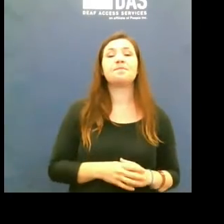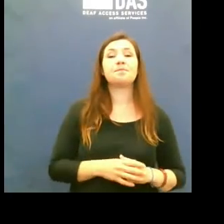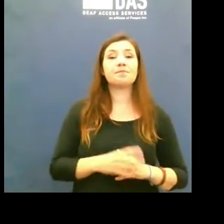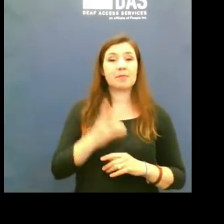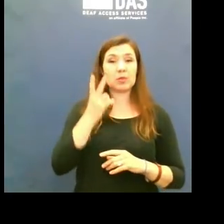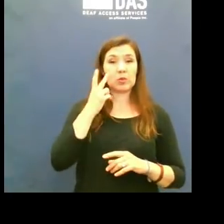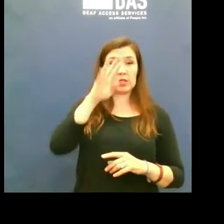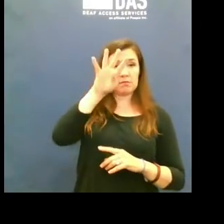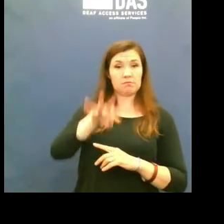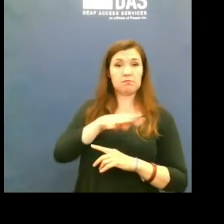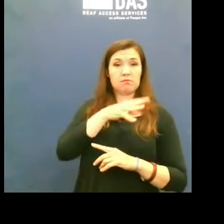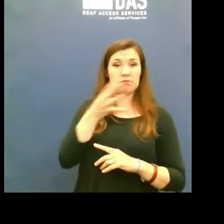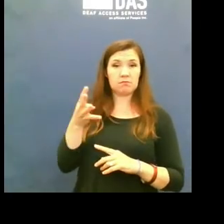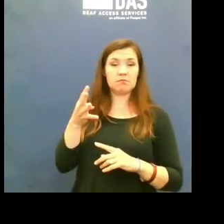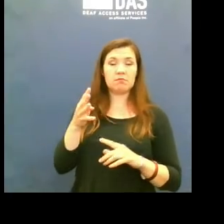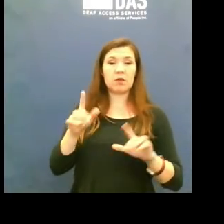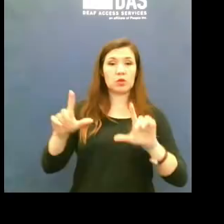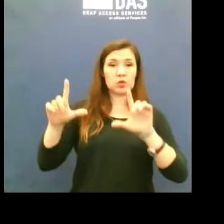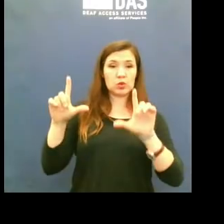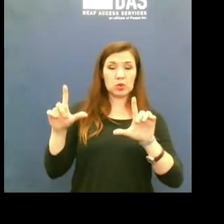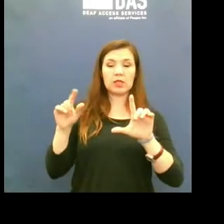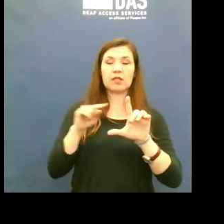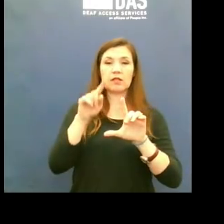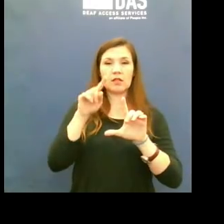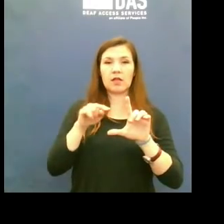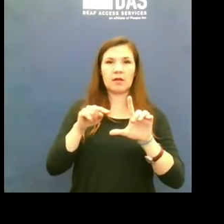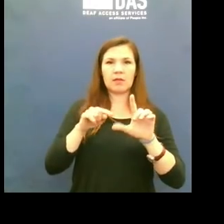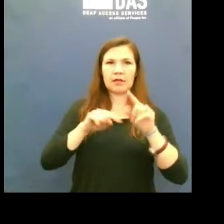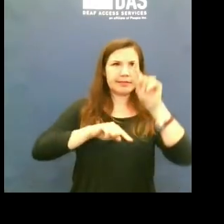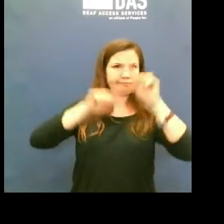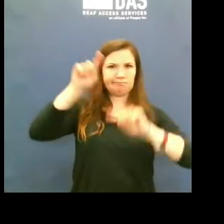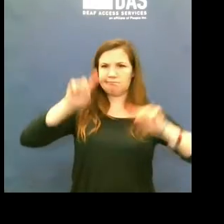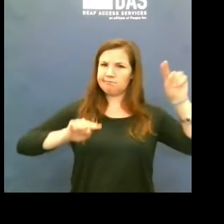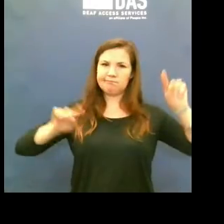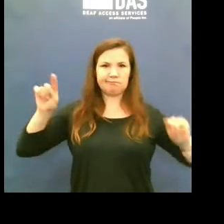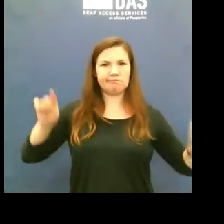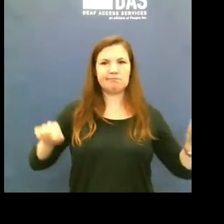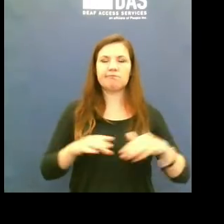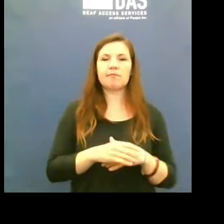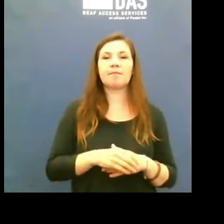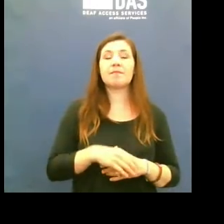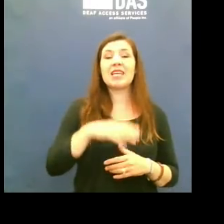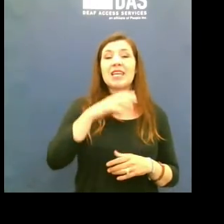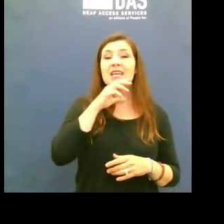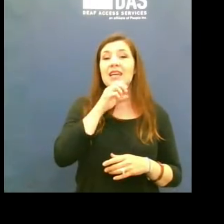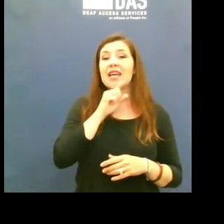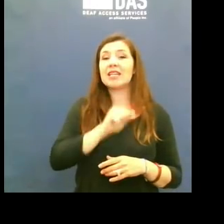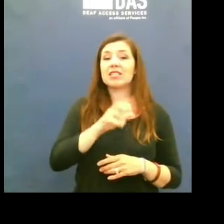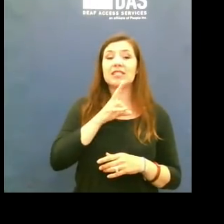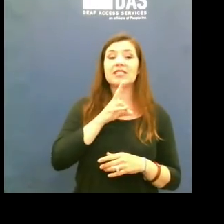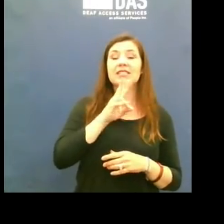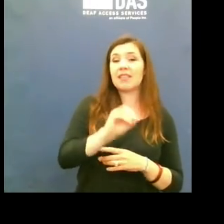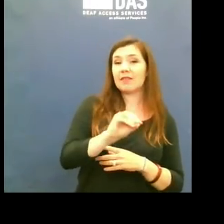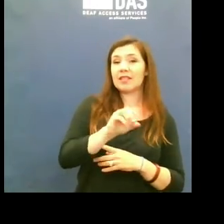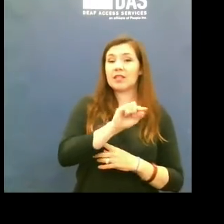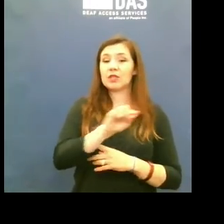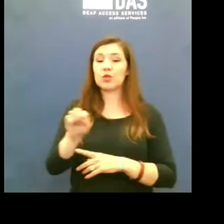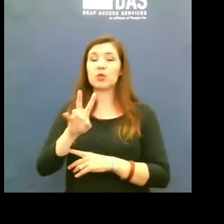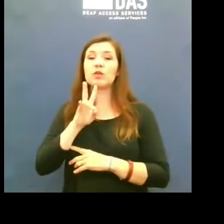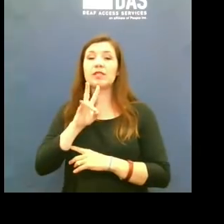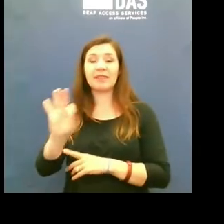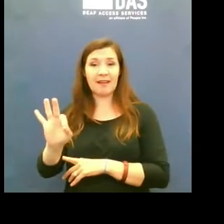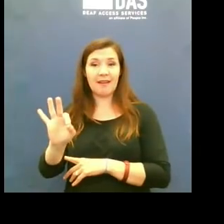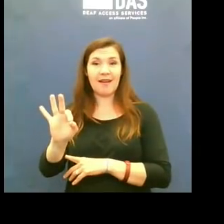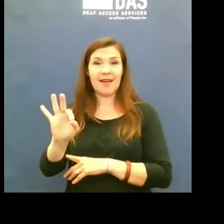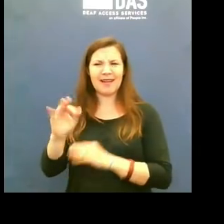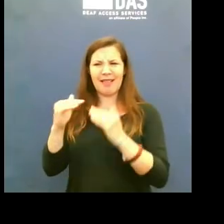on the screen, it runs the gamut. And those between the ages of 70 and 79 have less cases than